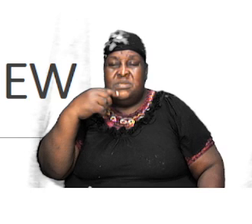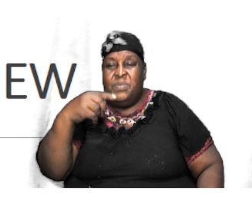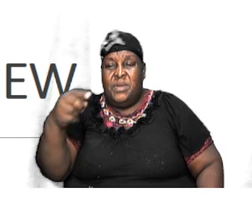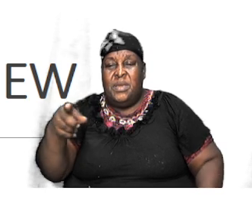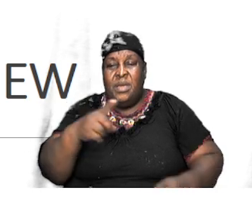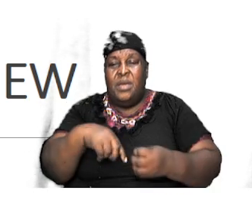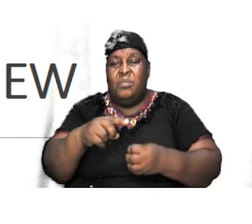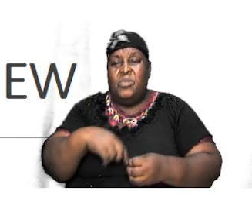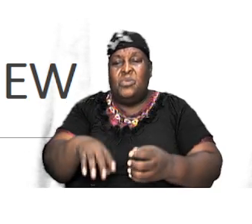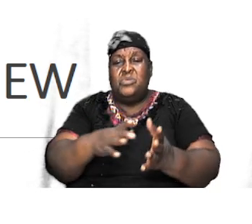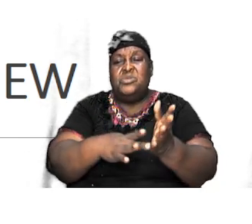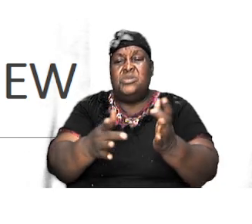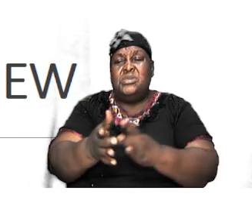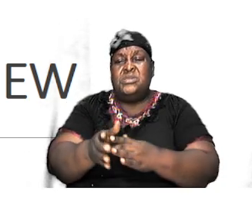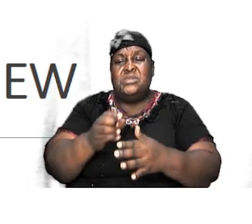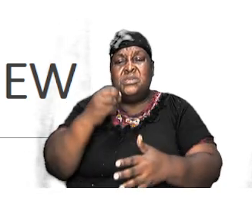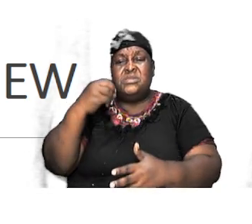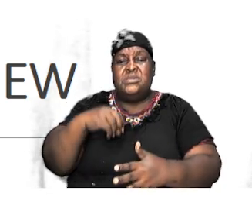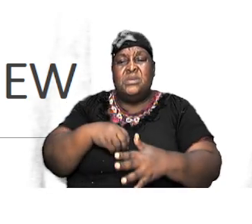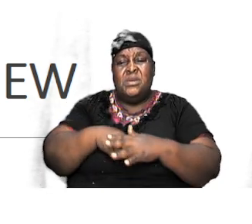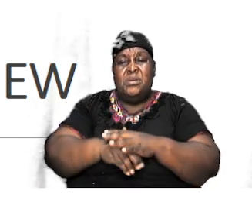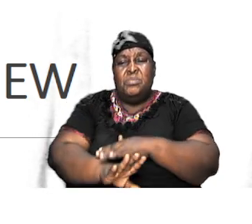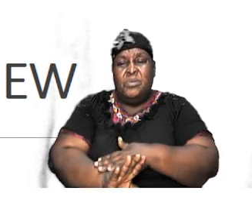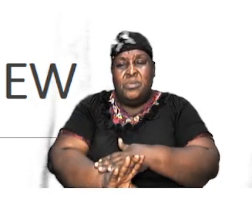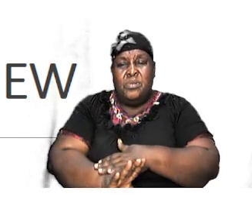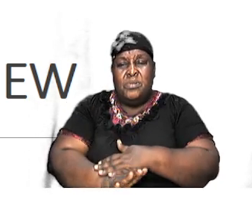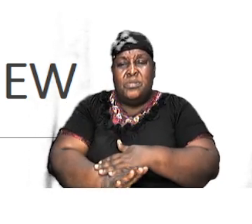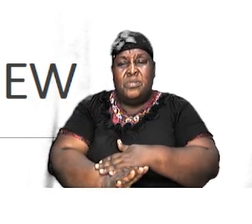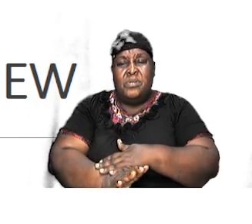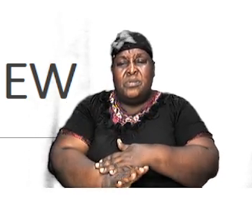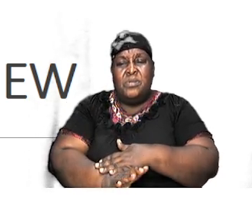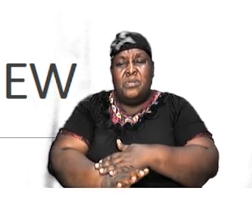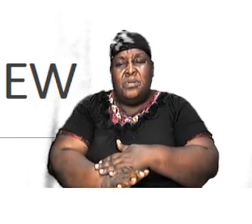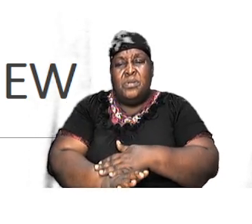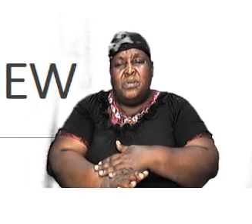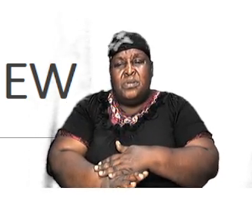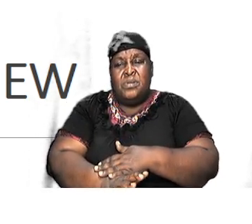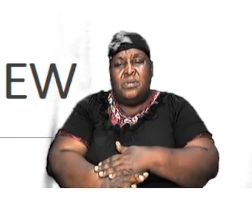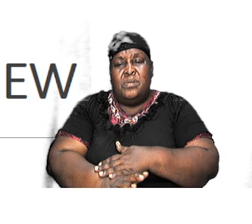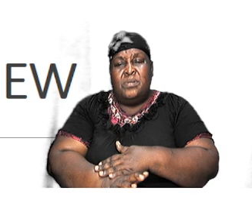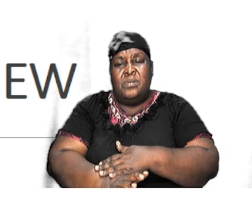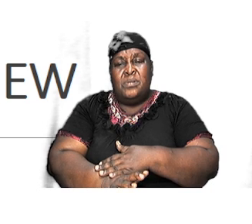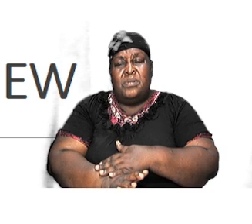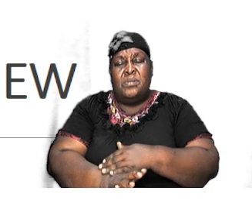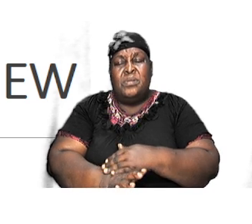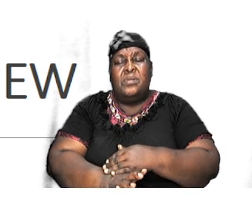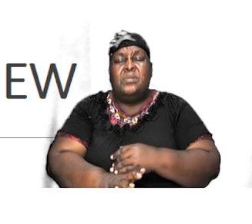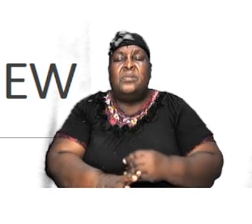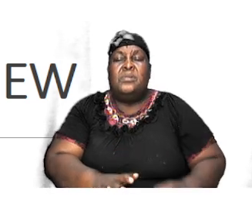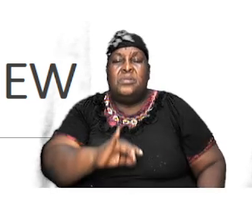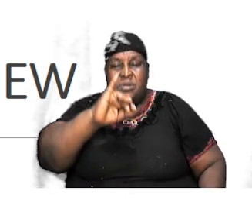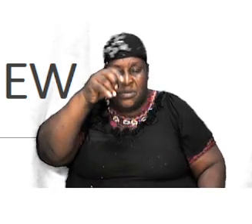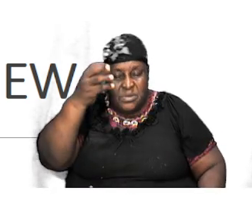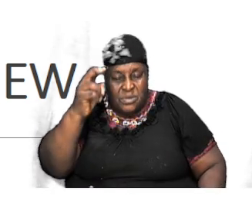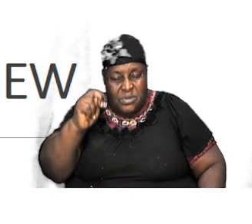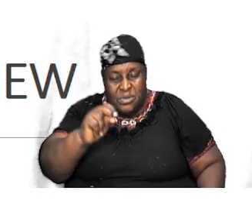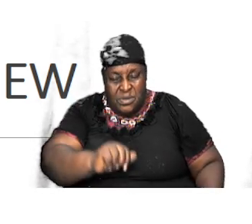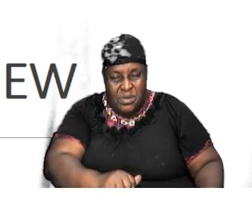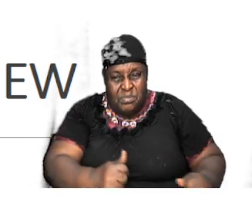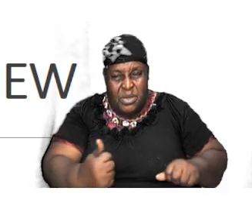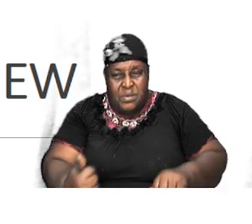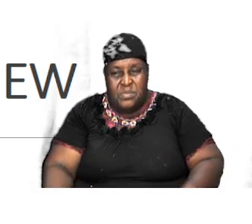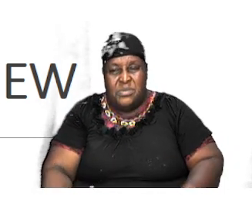king's birth. We talk about the forerunner. We know that the forerunner was John the Baptist.